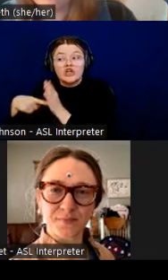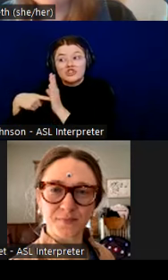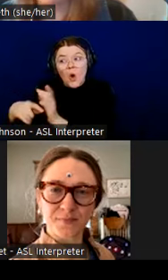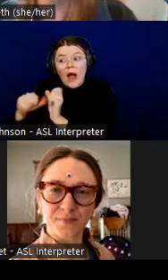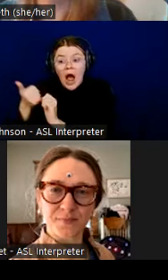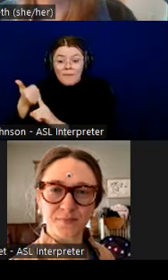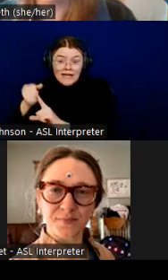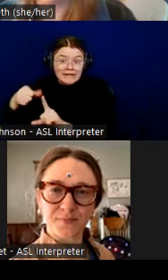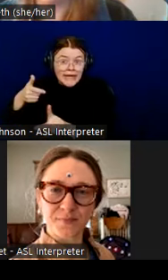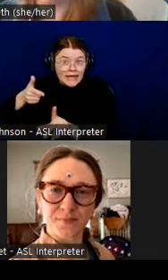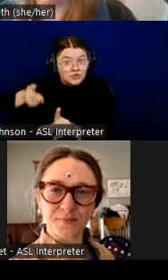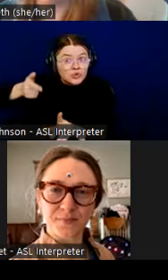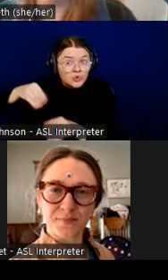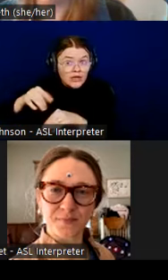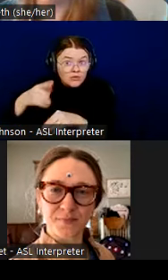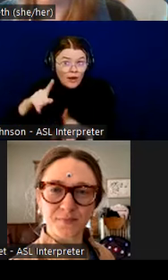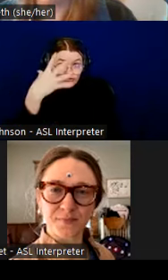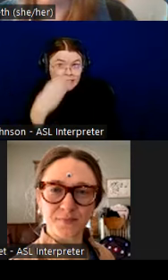be a suicide.